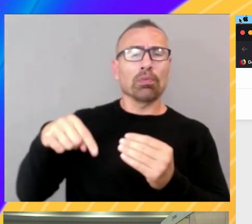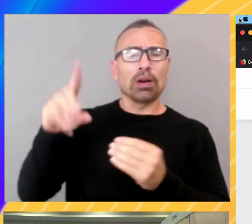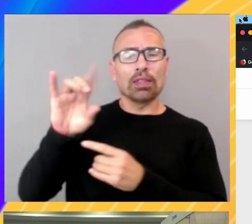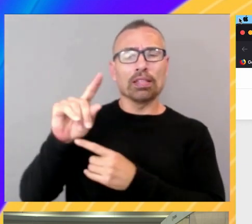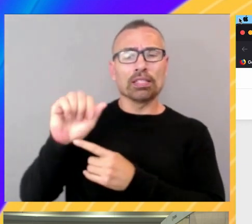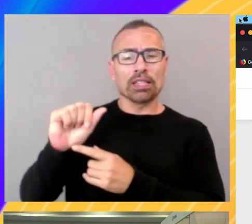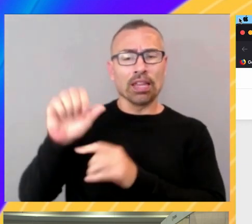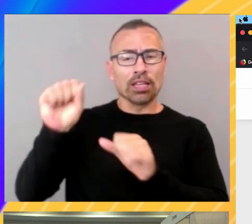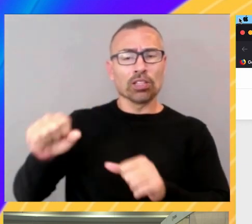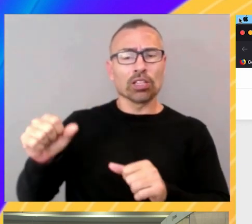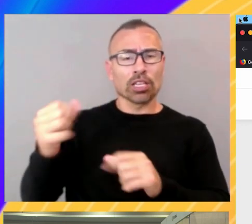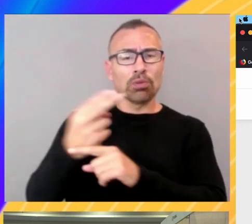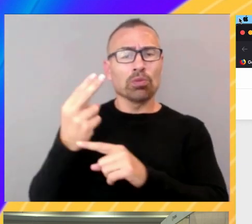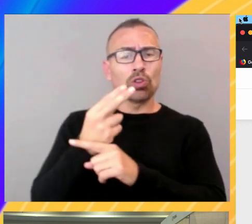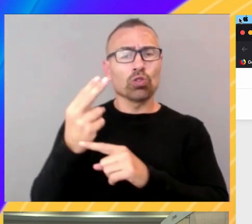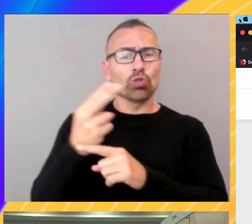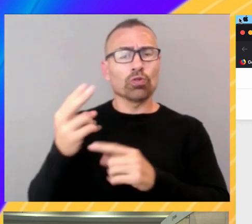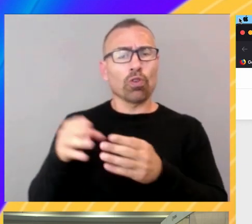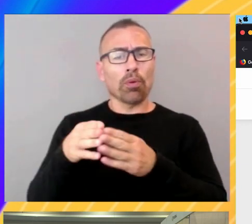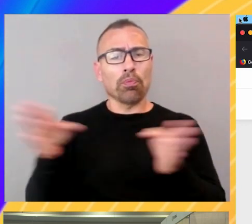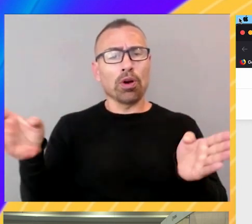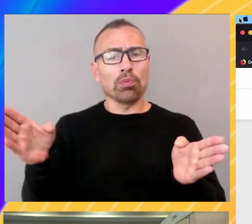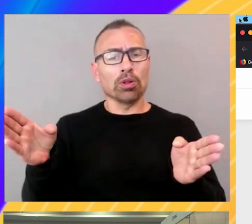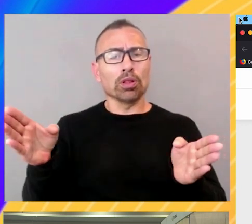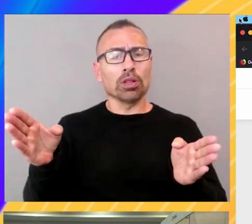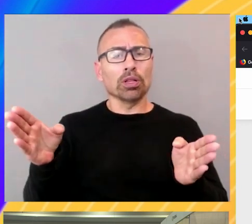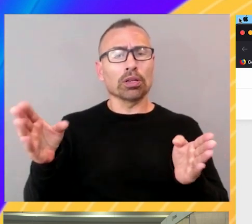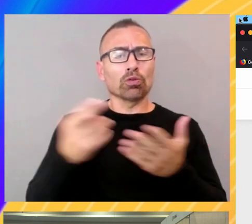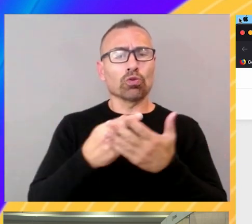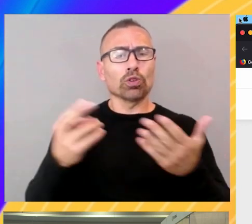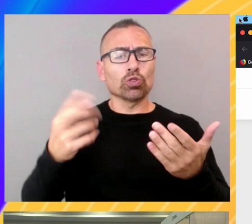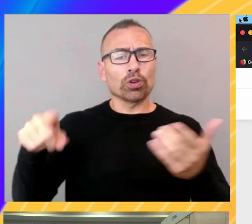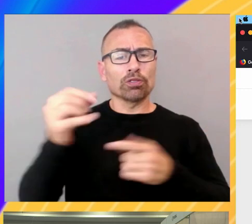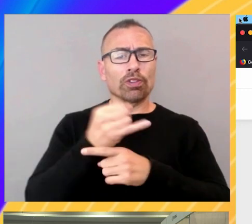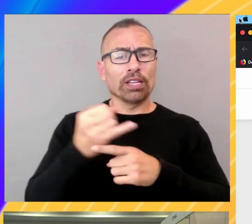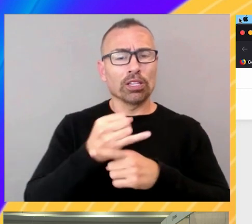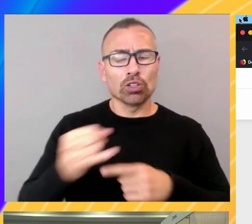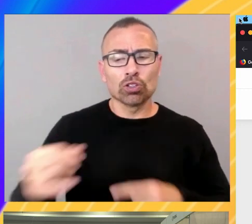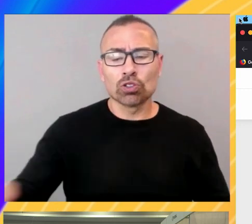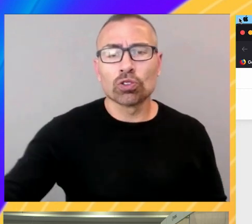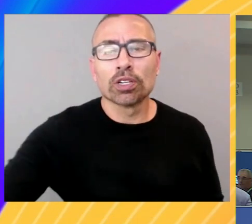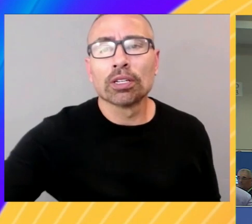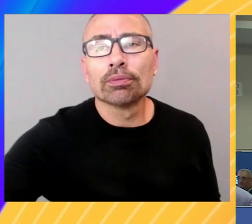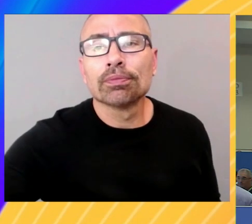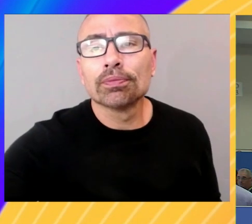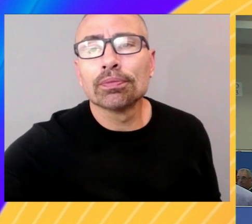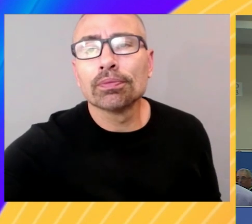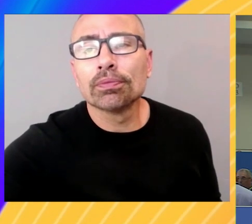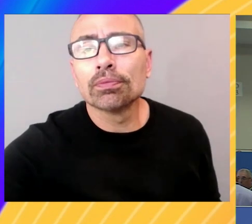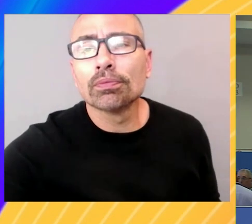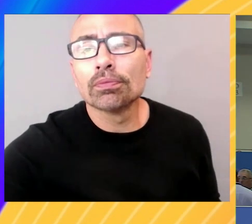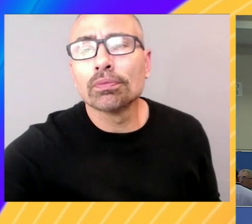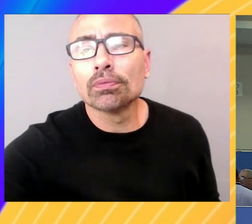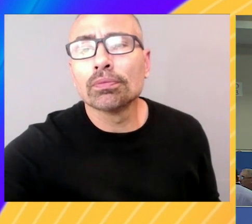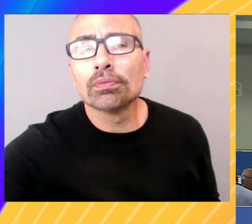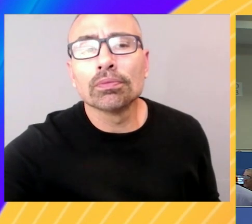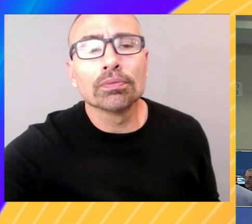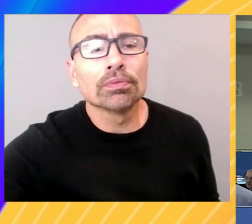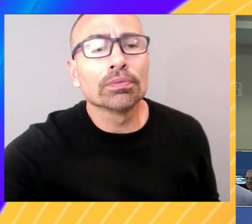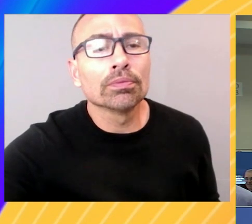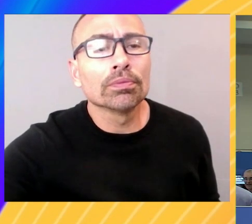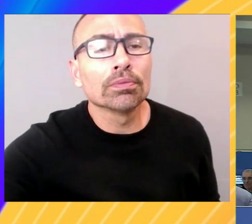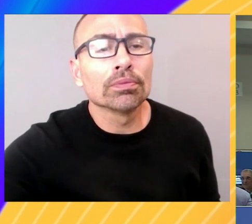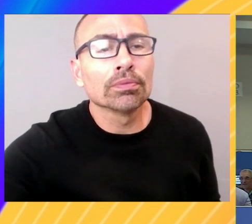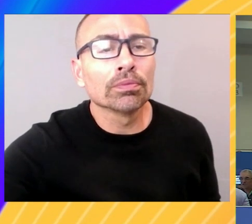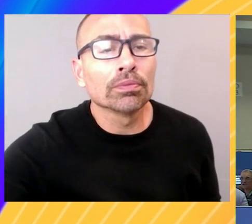to demonstrate. That's really cool. Yeah, it is really cool. So that's the background on 1,000 Genomes, and we're actually